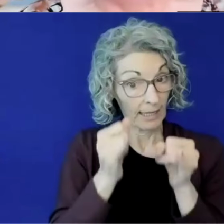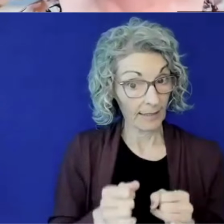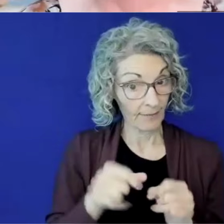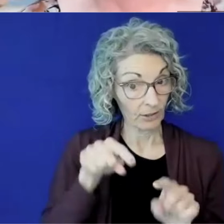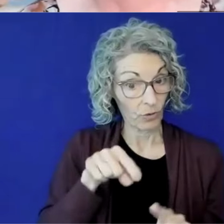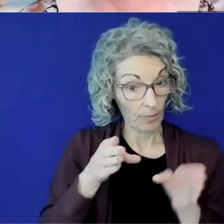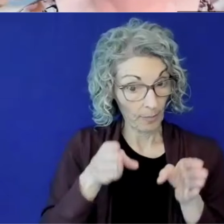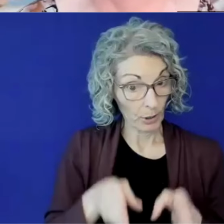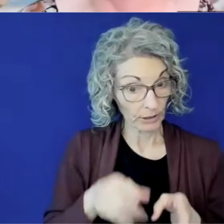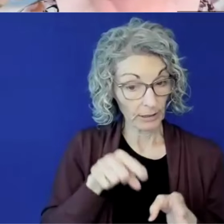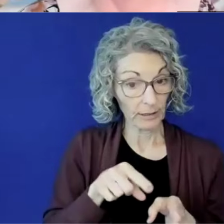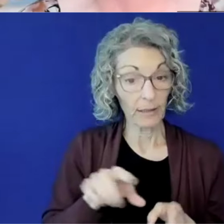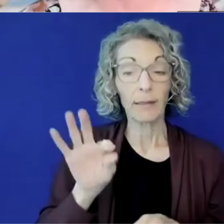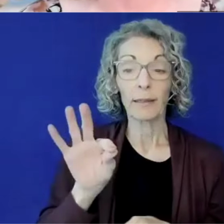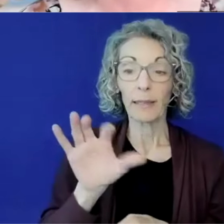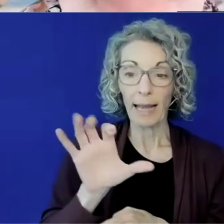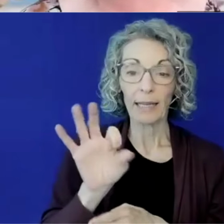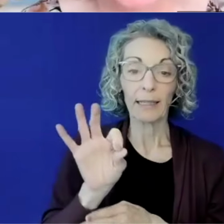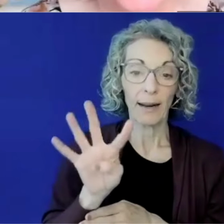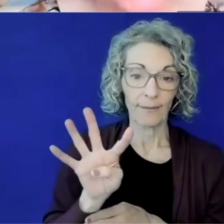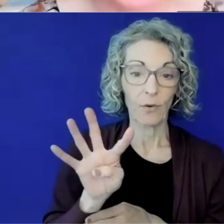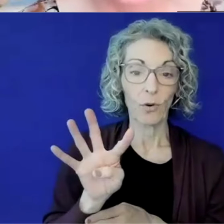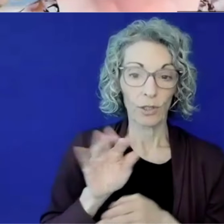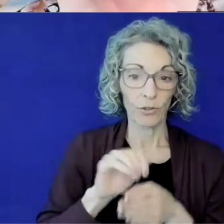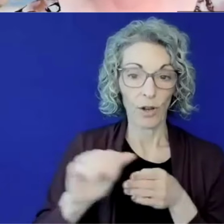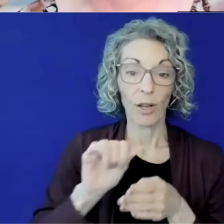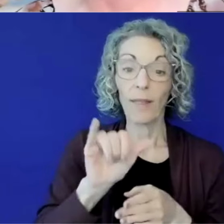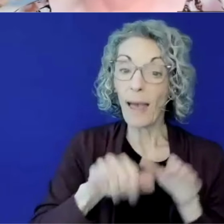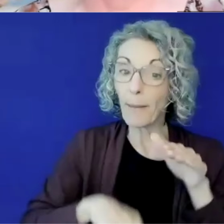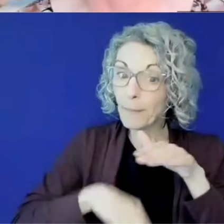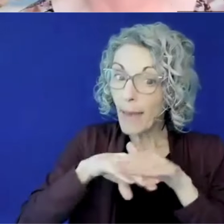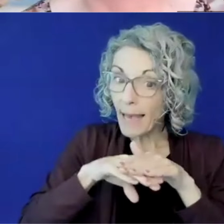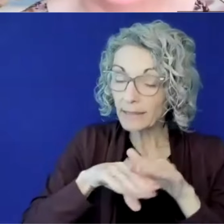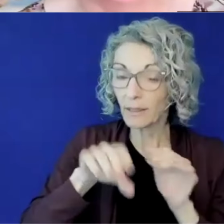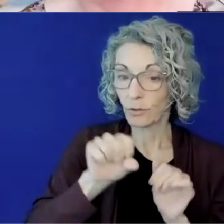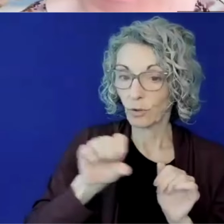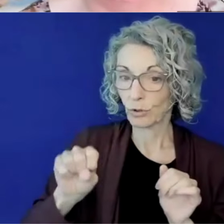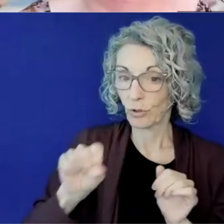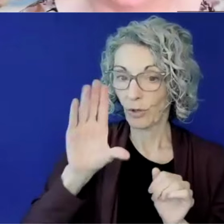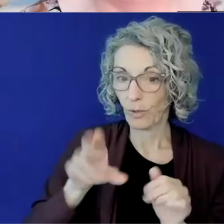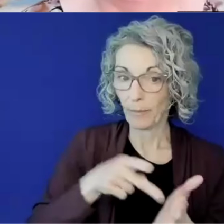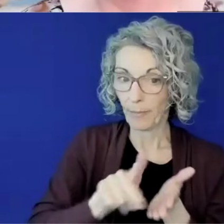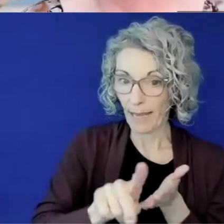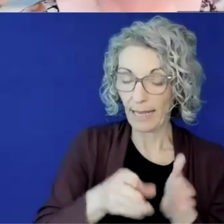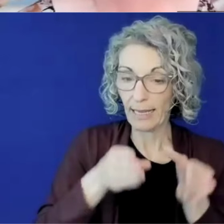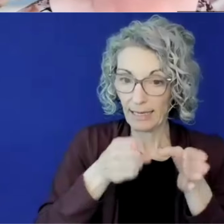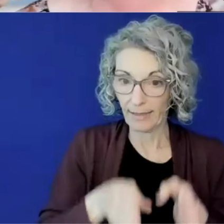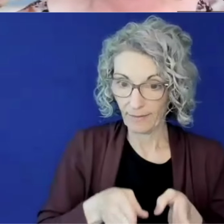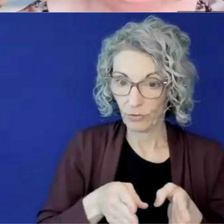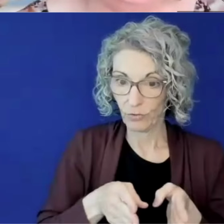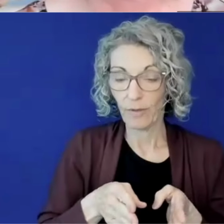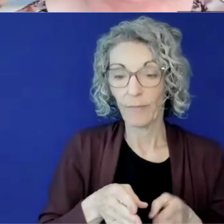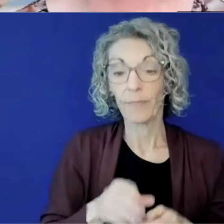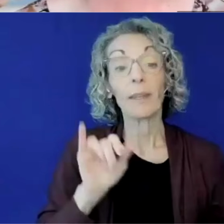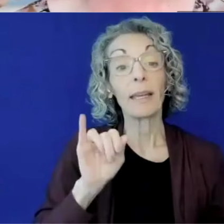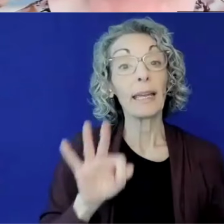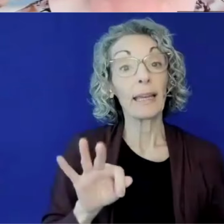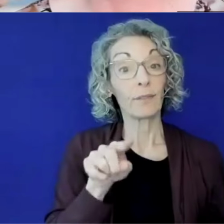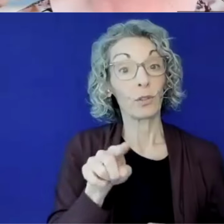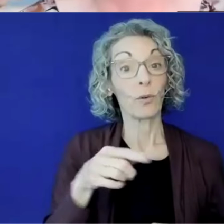is $994. That's the most that Social Security will pay an individual. If you have